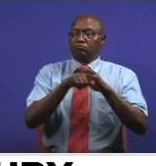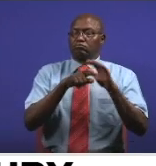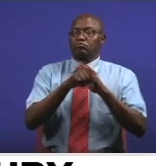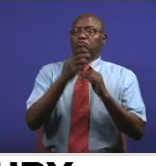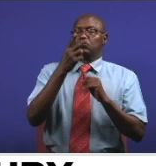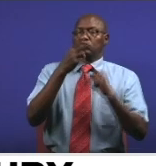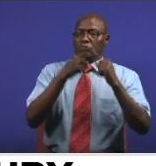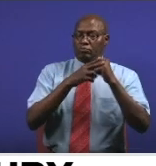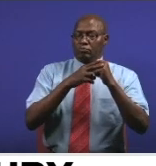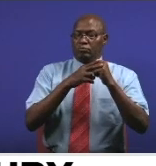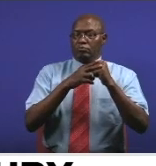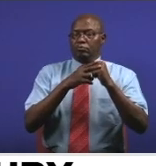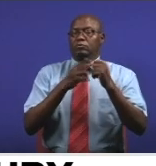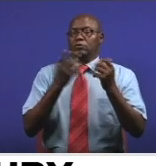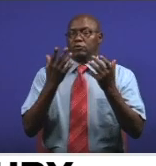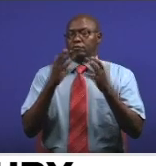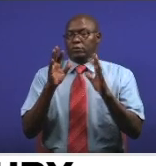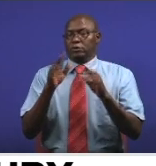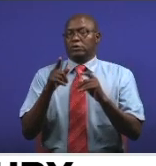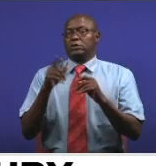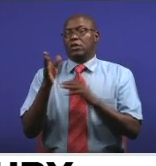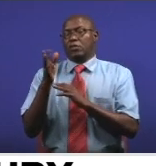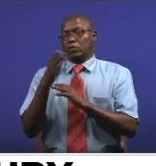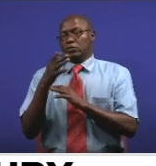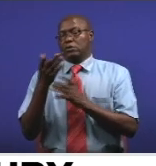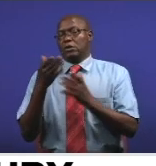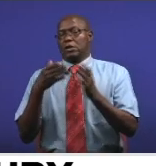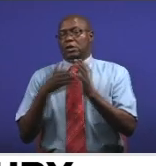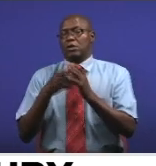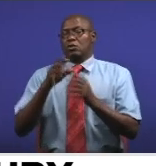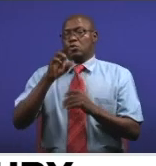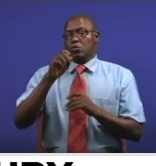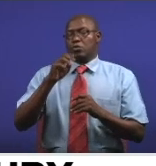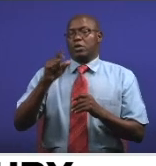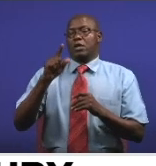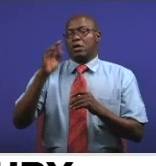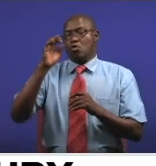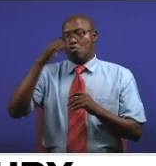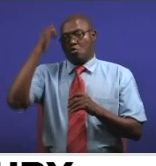goals to his name, one of which came on Thursday against Real Betis in the Europa League.